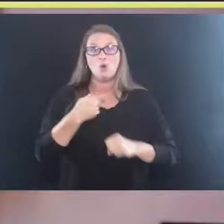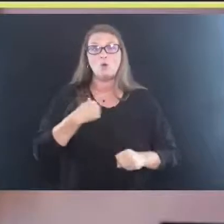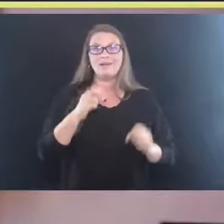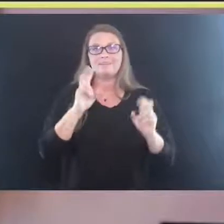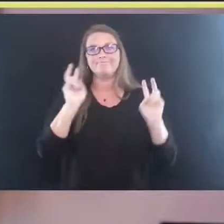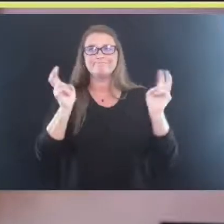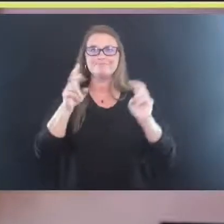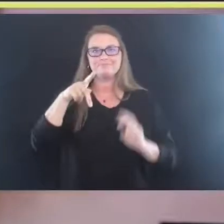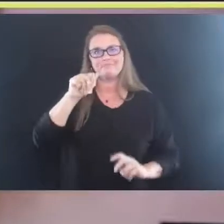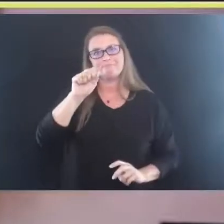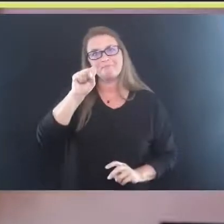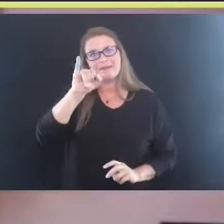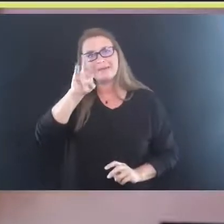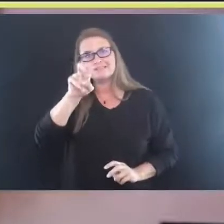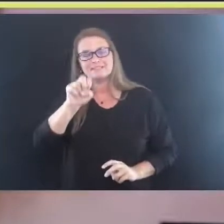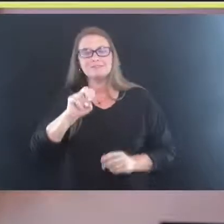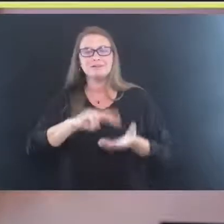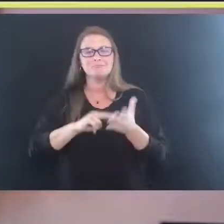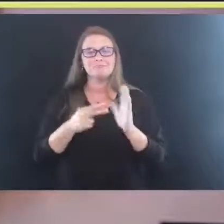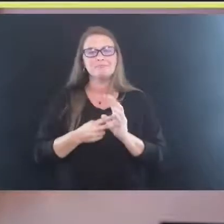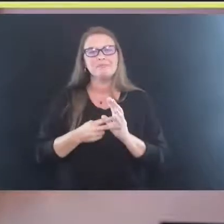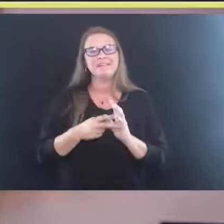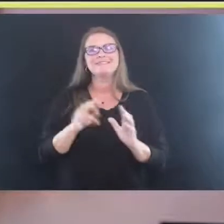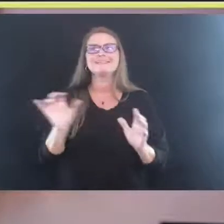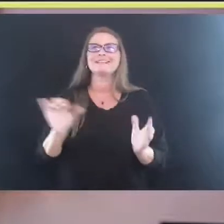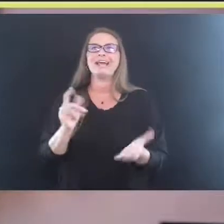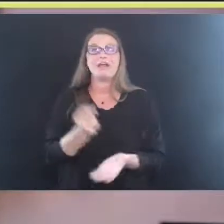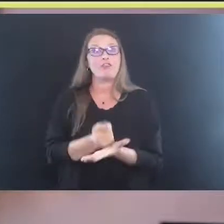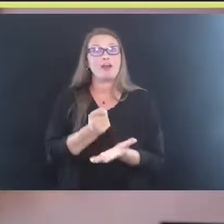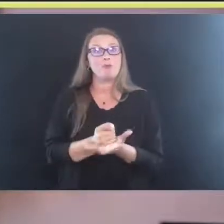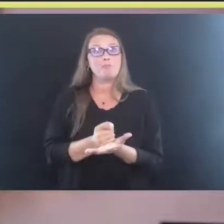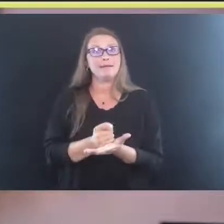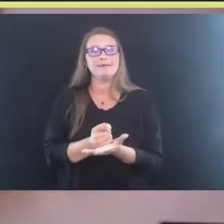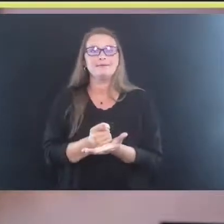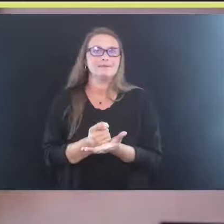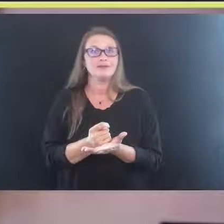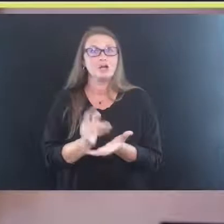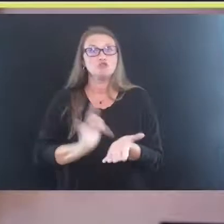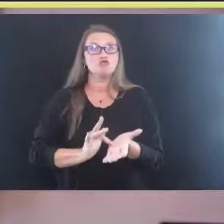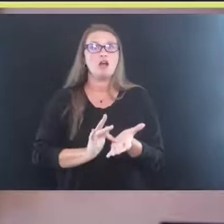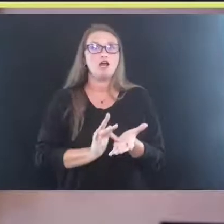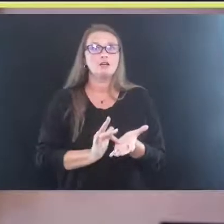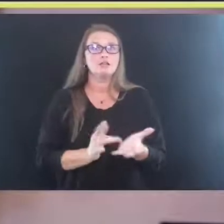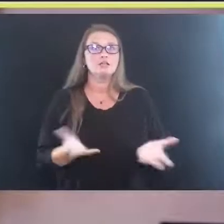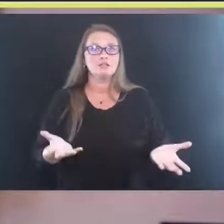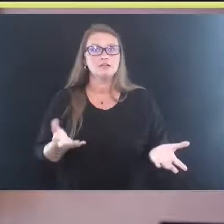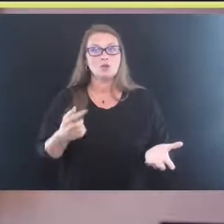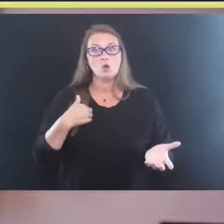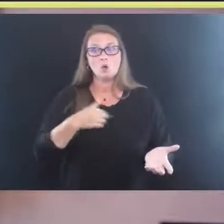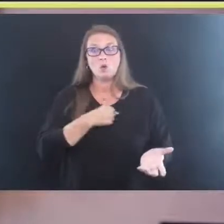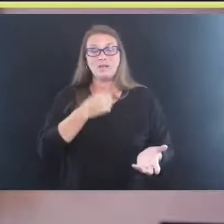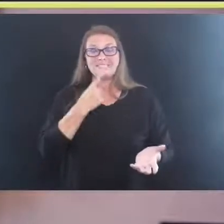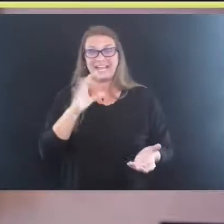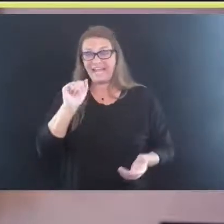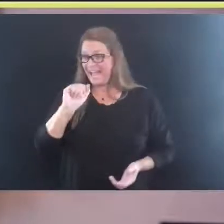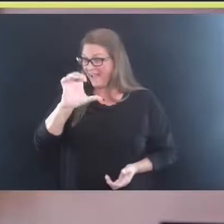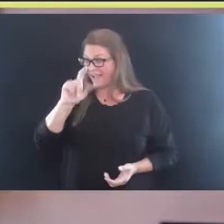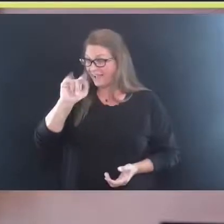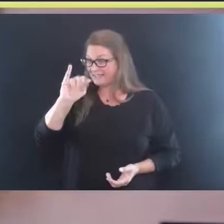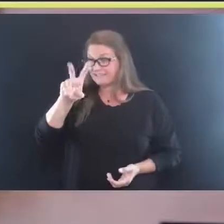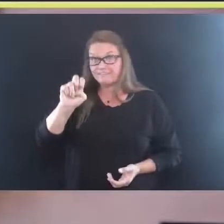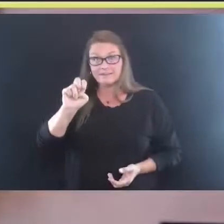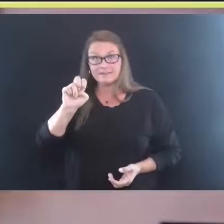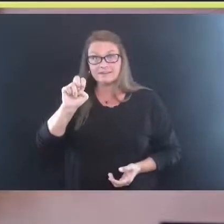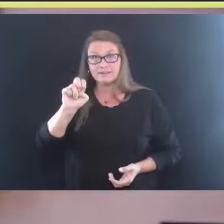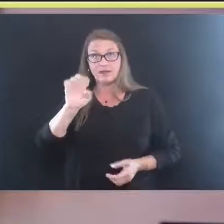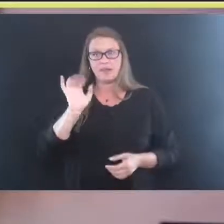we mean it's given like a therapy, like a drug. When we say active, the vaccines activate your own